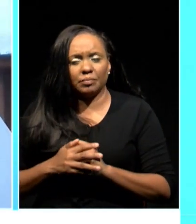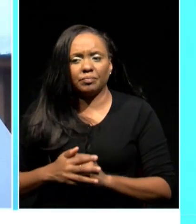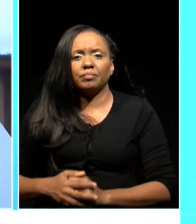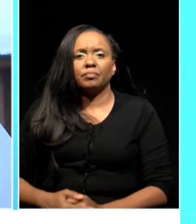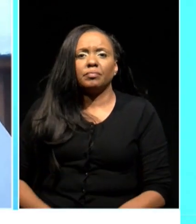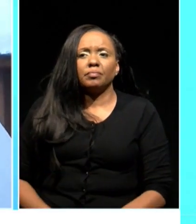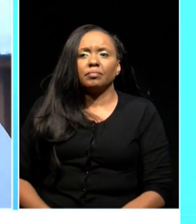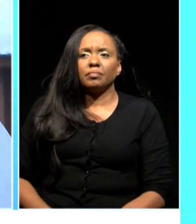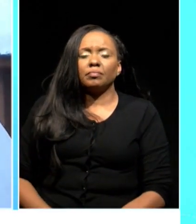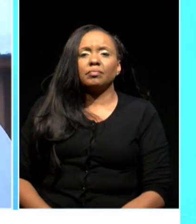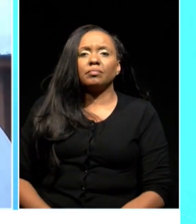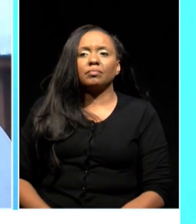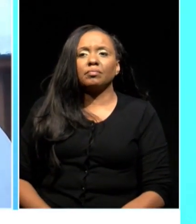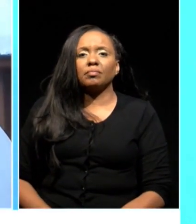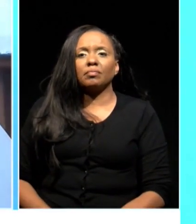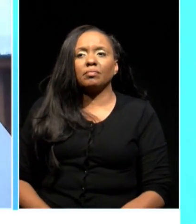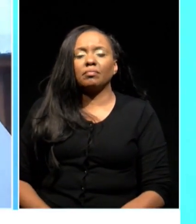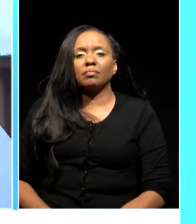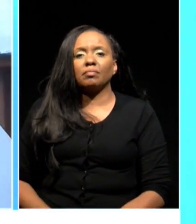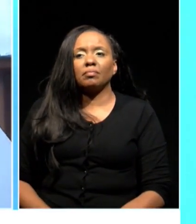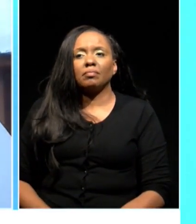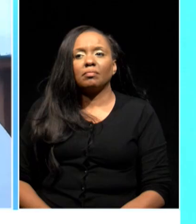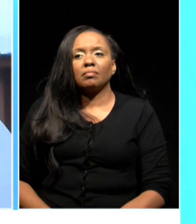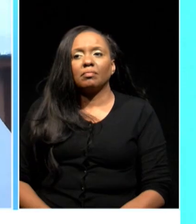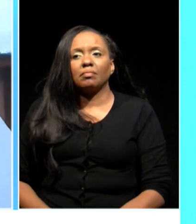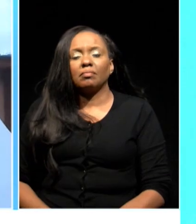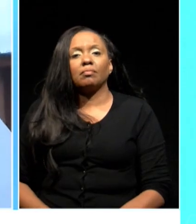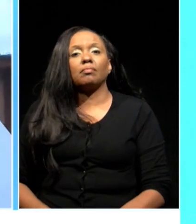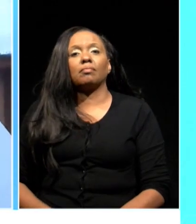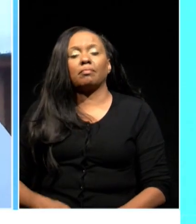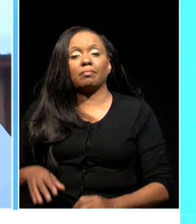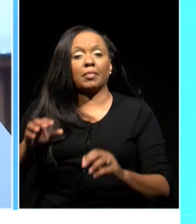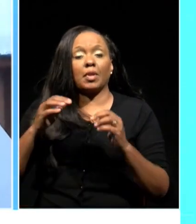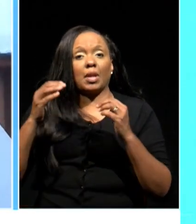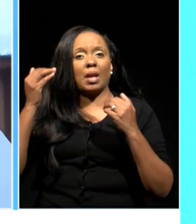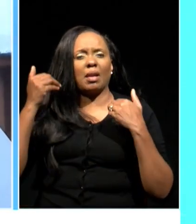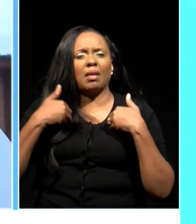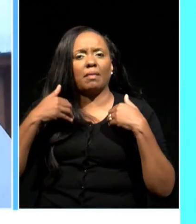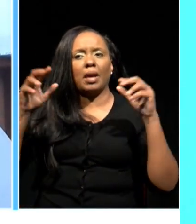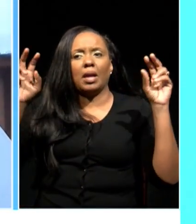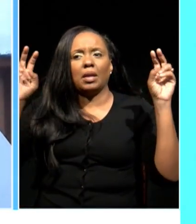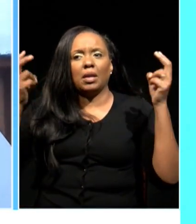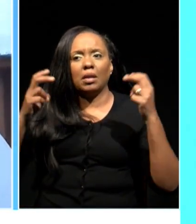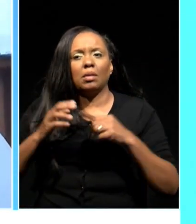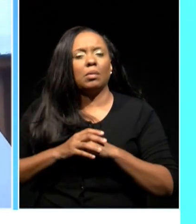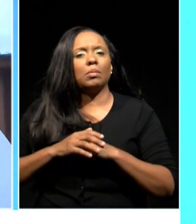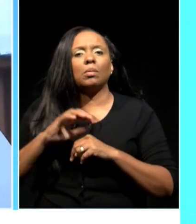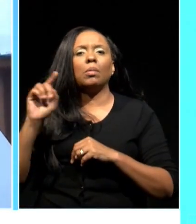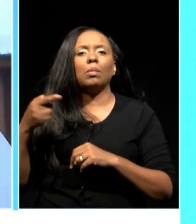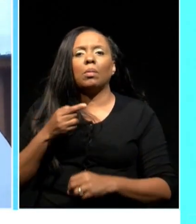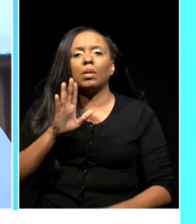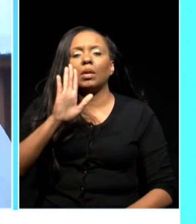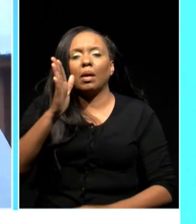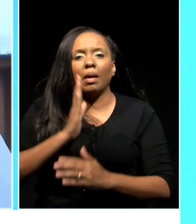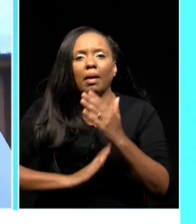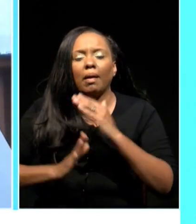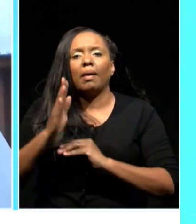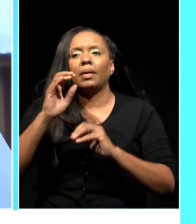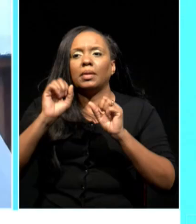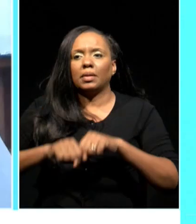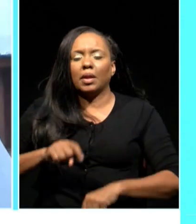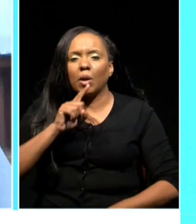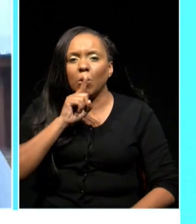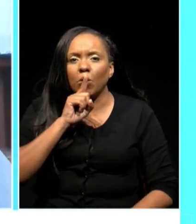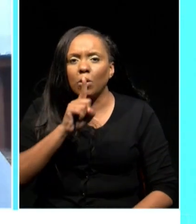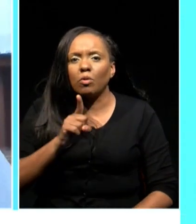saying, no one can free you, but your no hands can free you, but your own. And there's another saying, let the buyer beware.